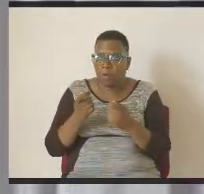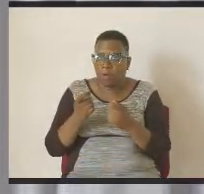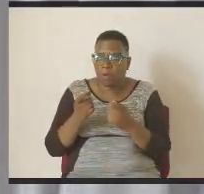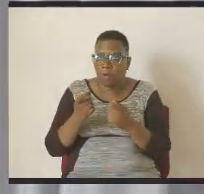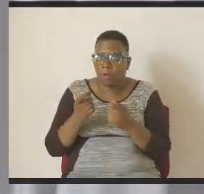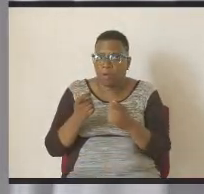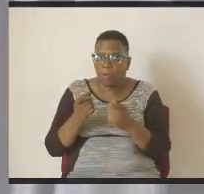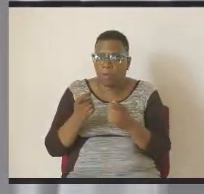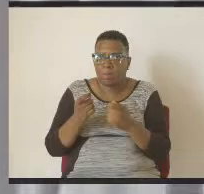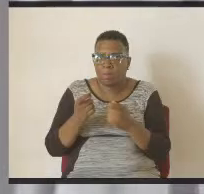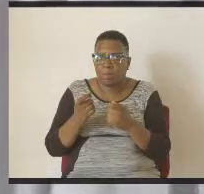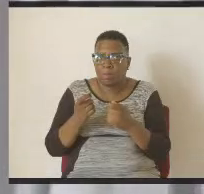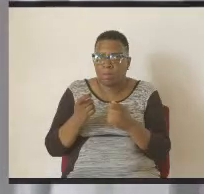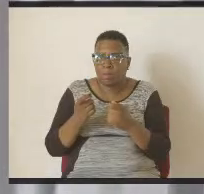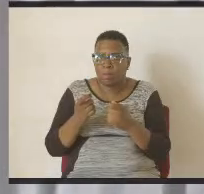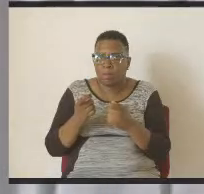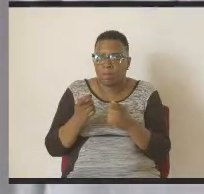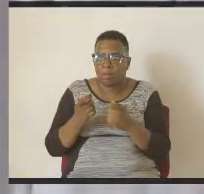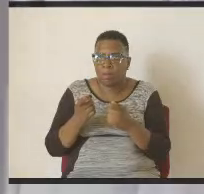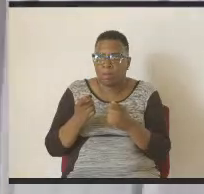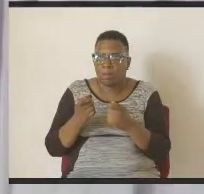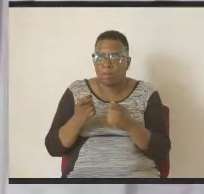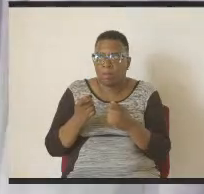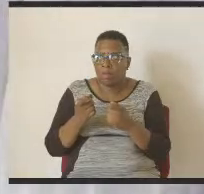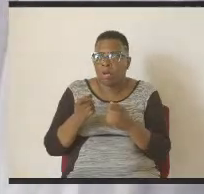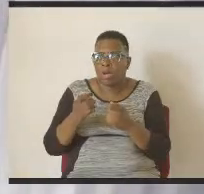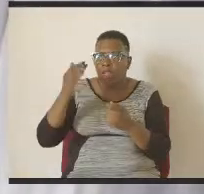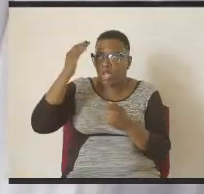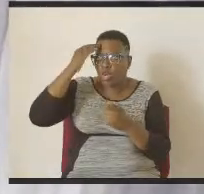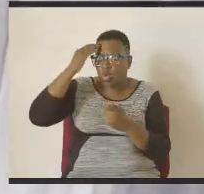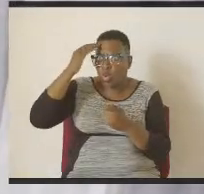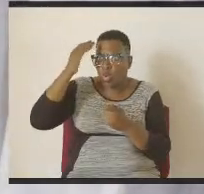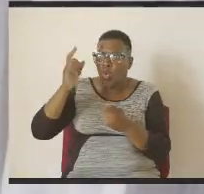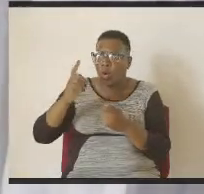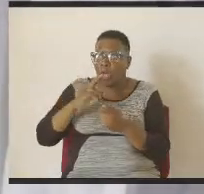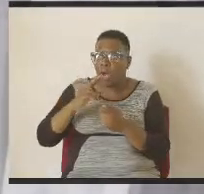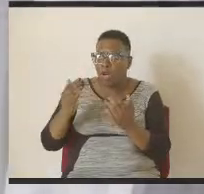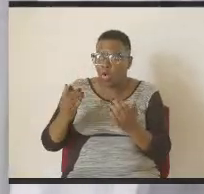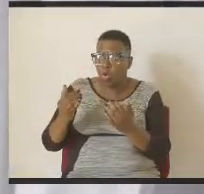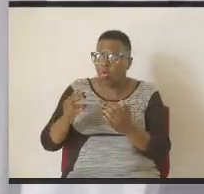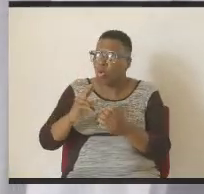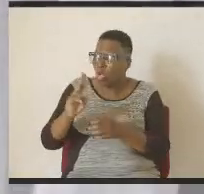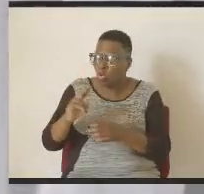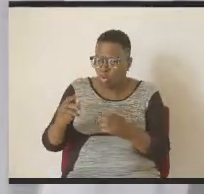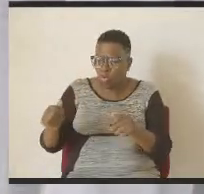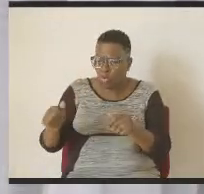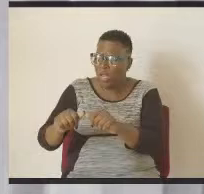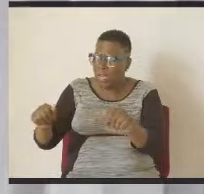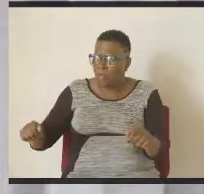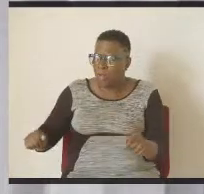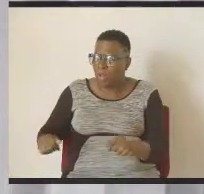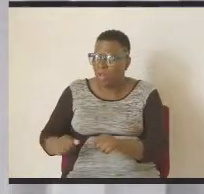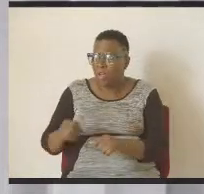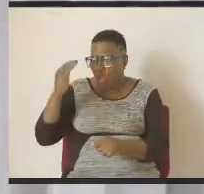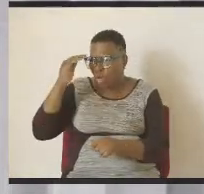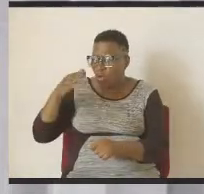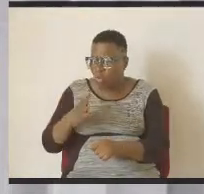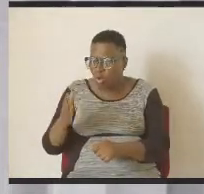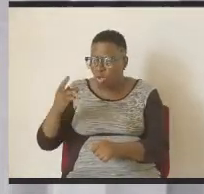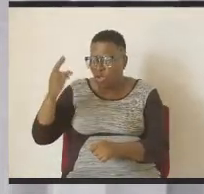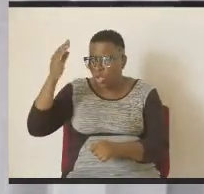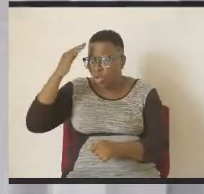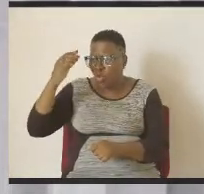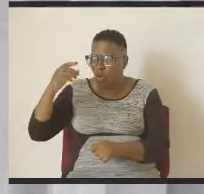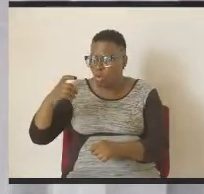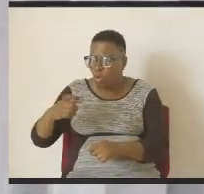is that they are in a familiar territory, since they know the turns and